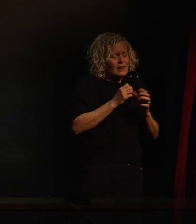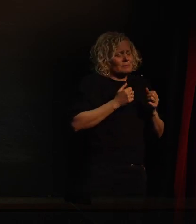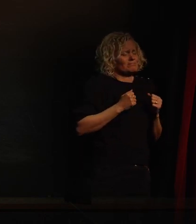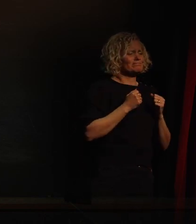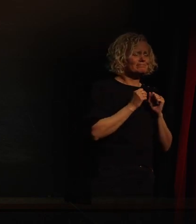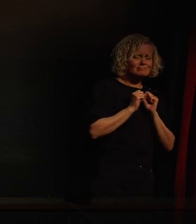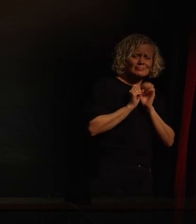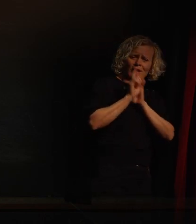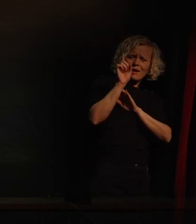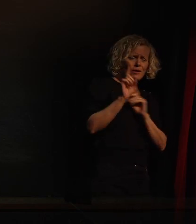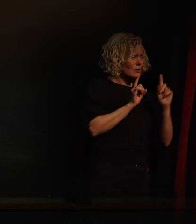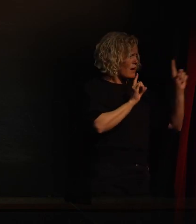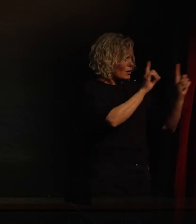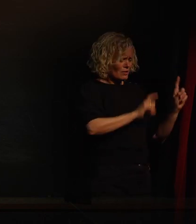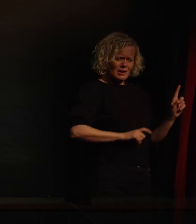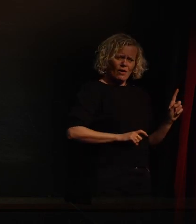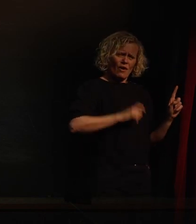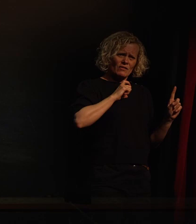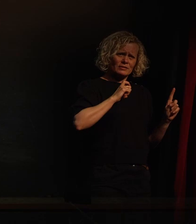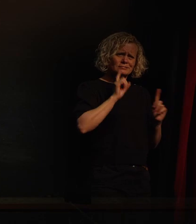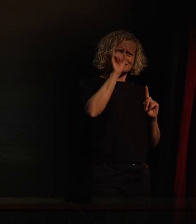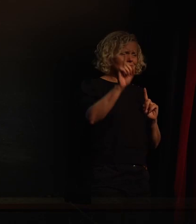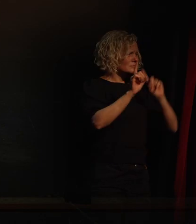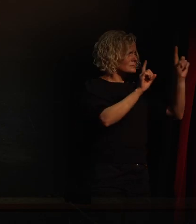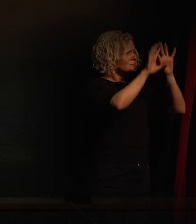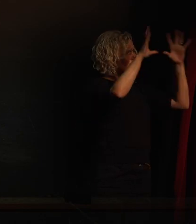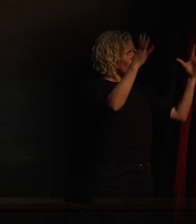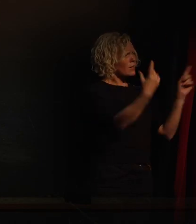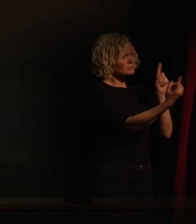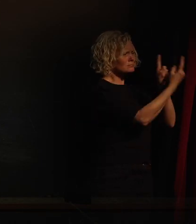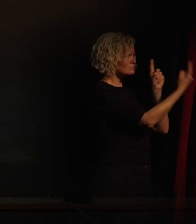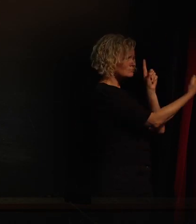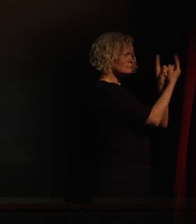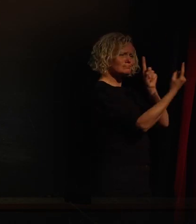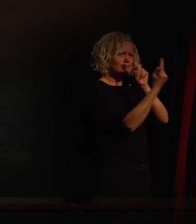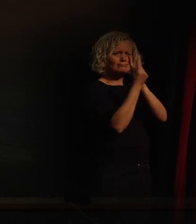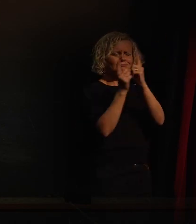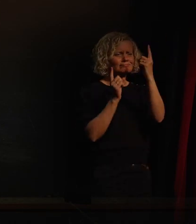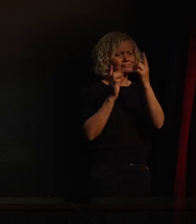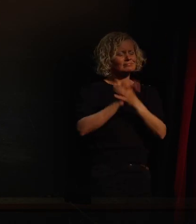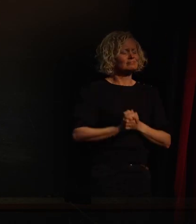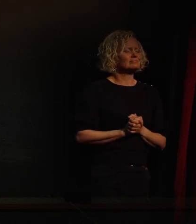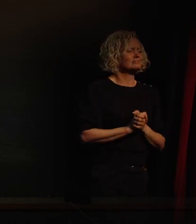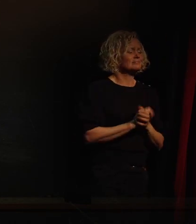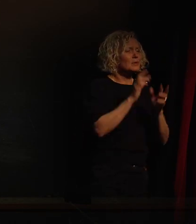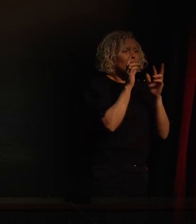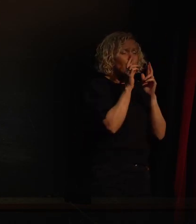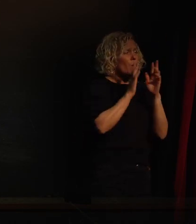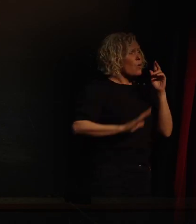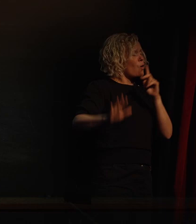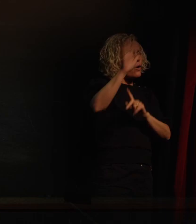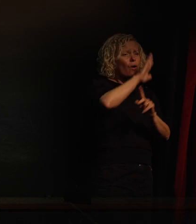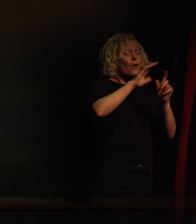again and build their confidence to be back in the world together, and hoped that all of the people of the world